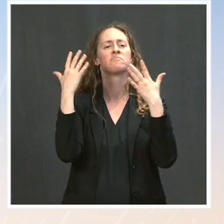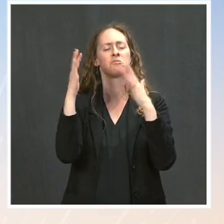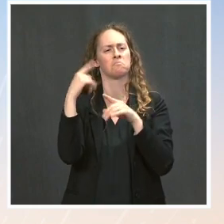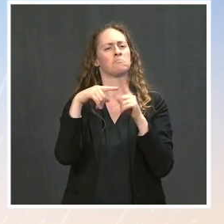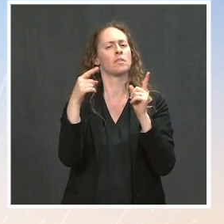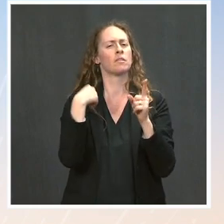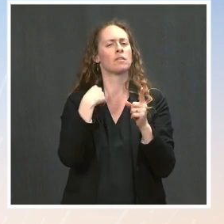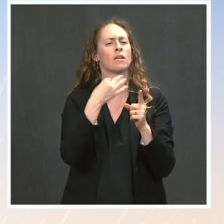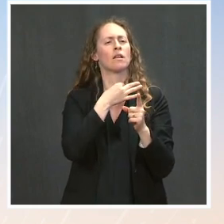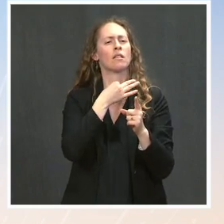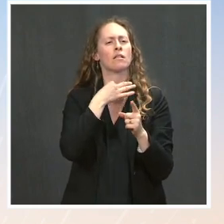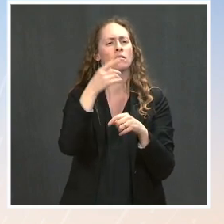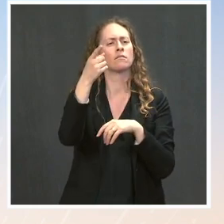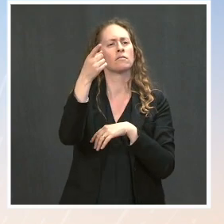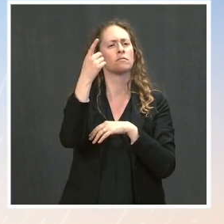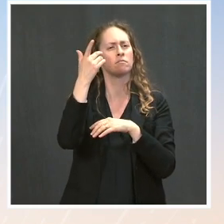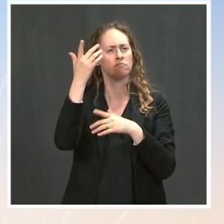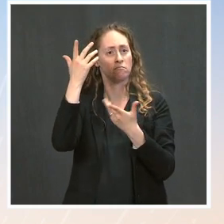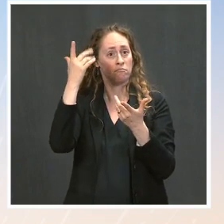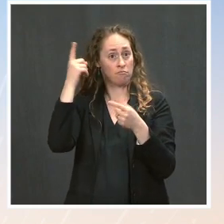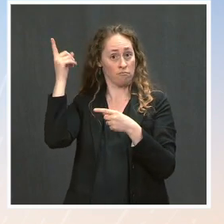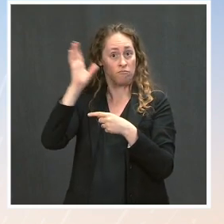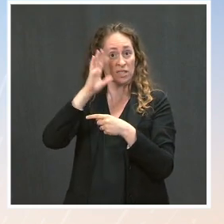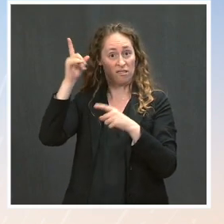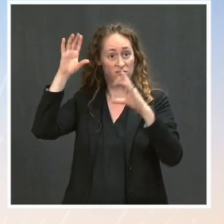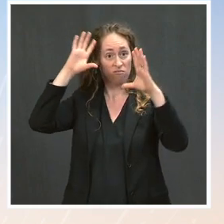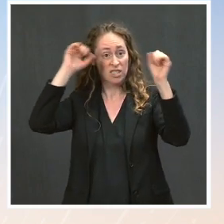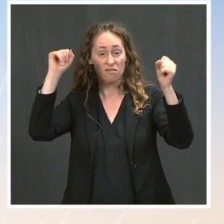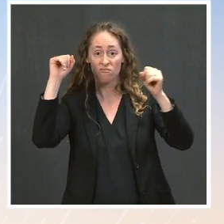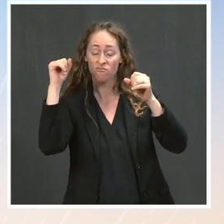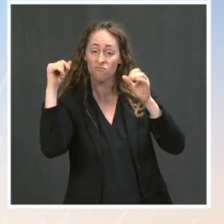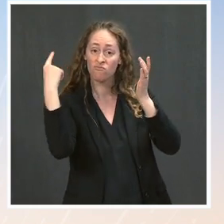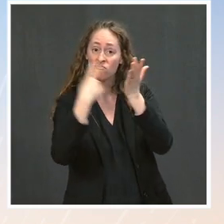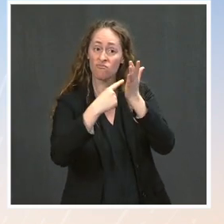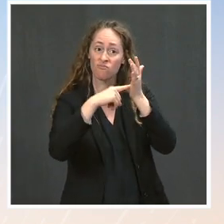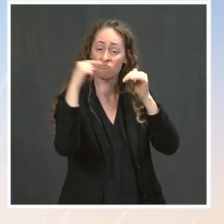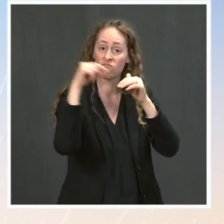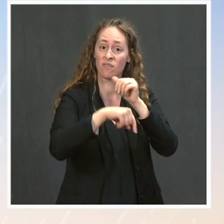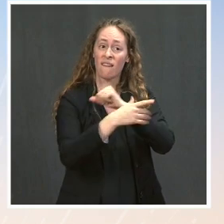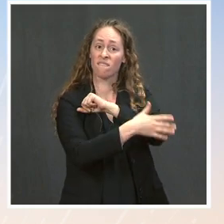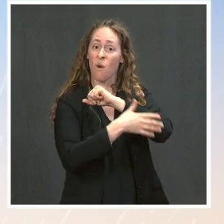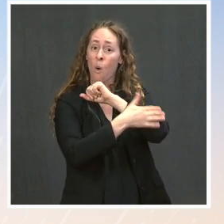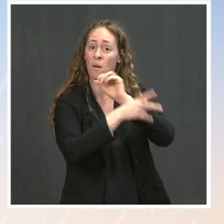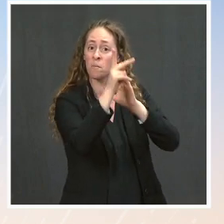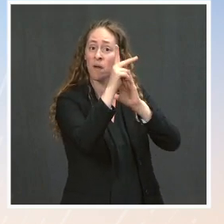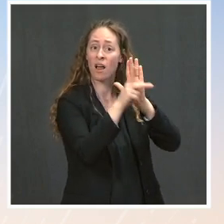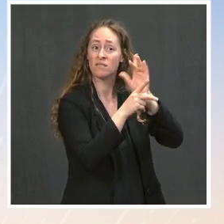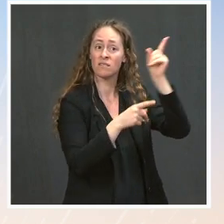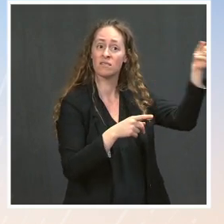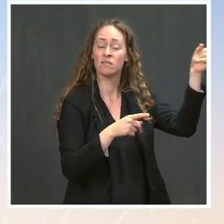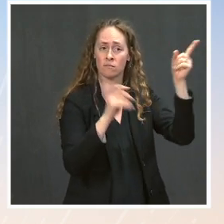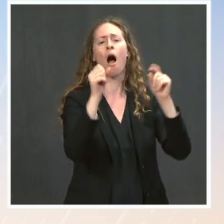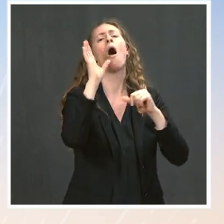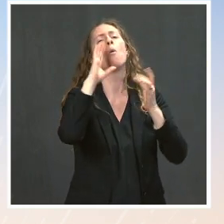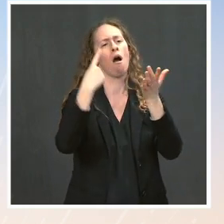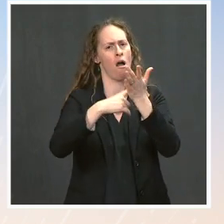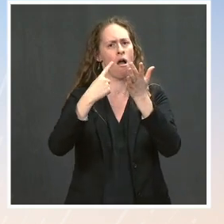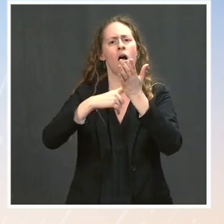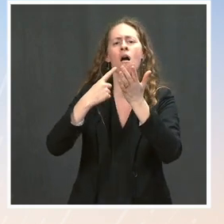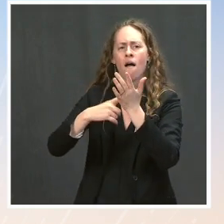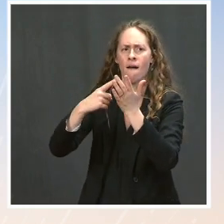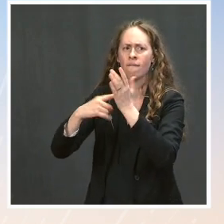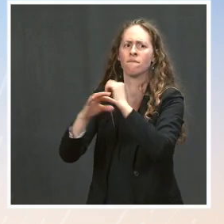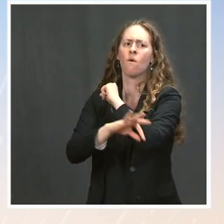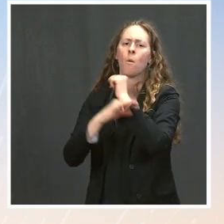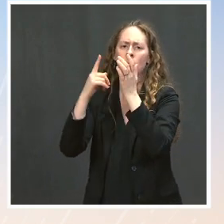about foreign policy? He will certainly talk about foreign policy in his speech and reiterate his objectives